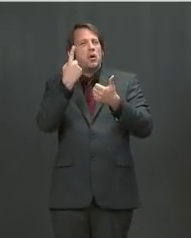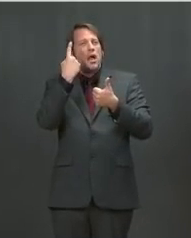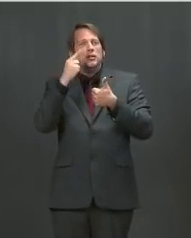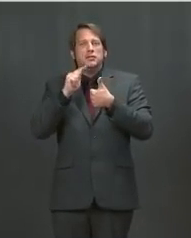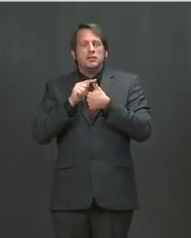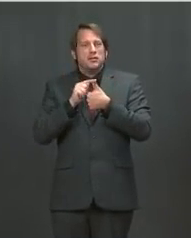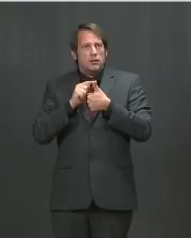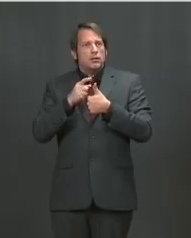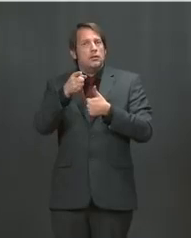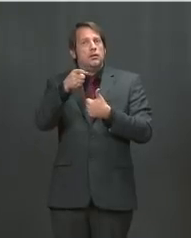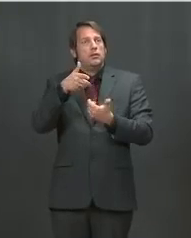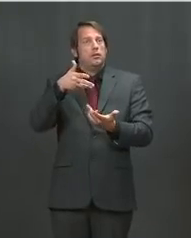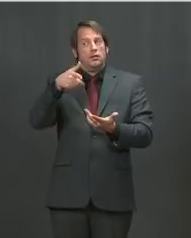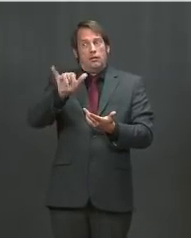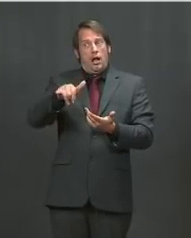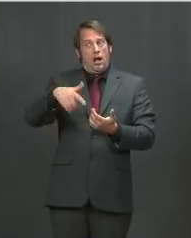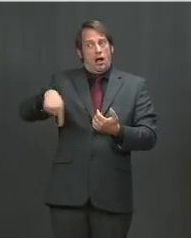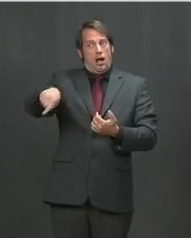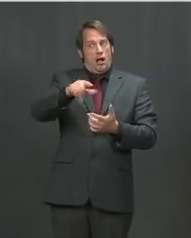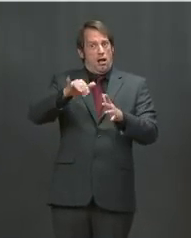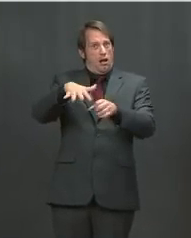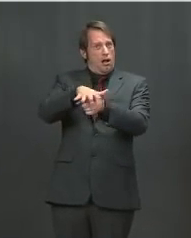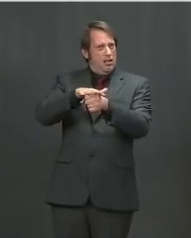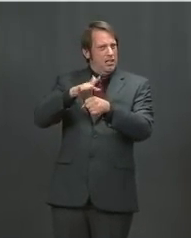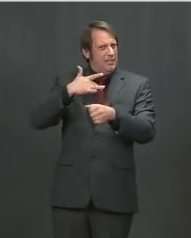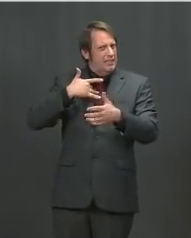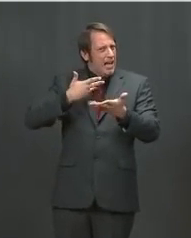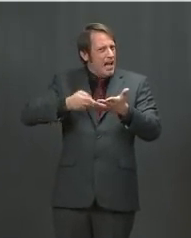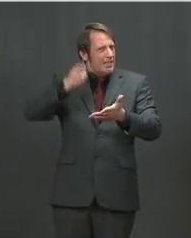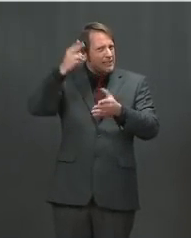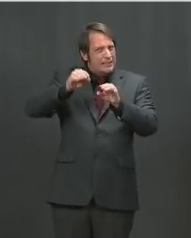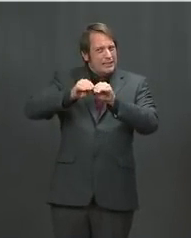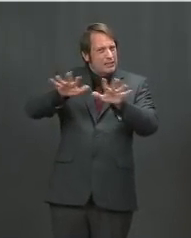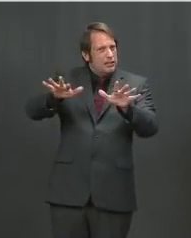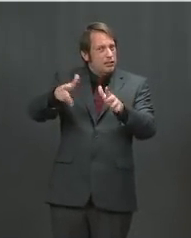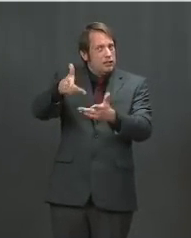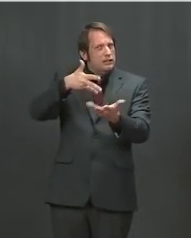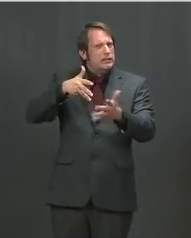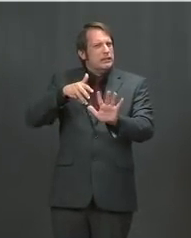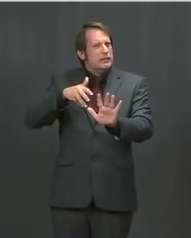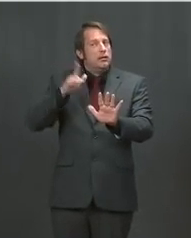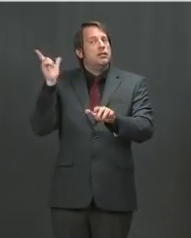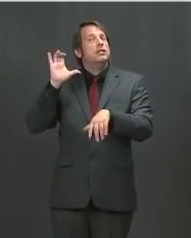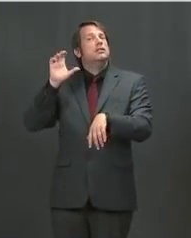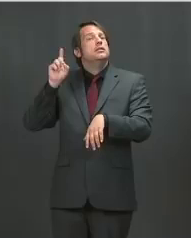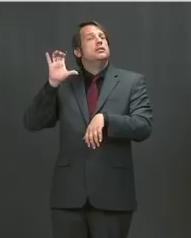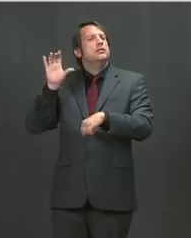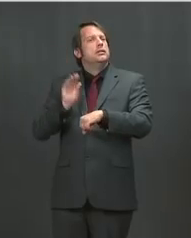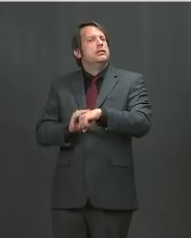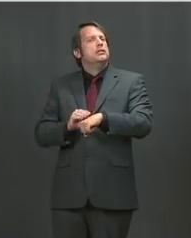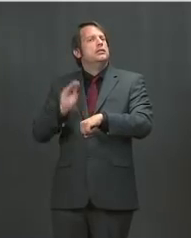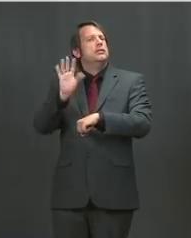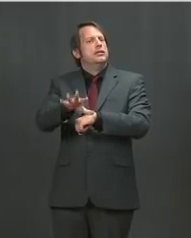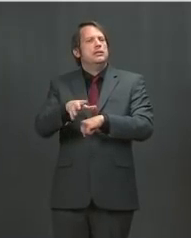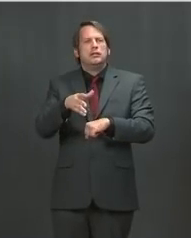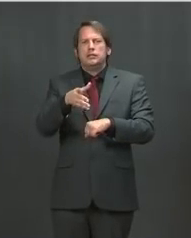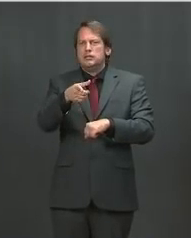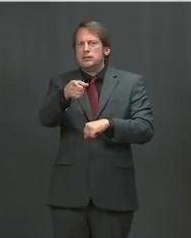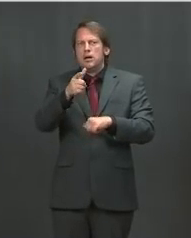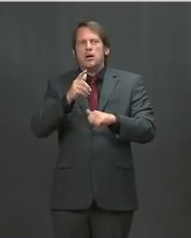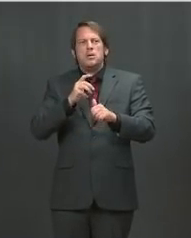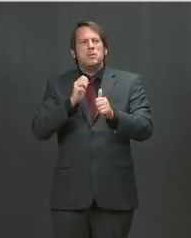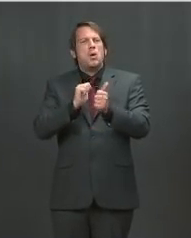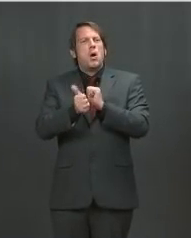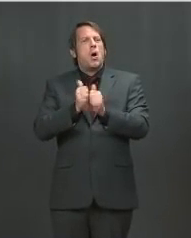high community transmission, CDC guidance specifically suggests refraining from youth sports that are not outside and cannot